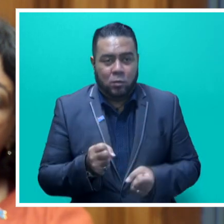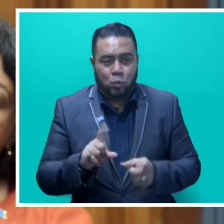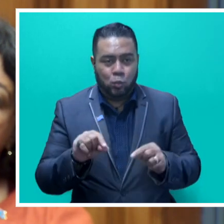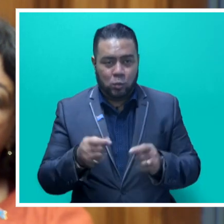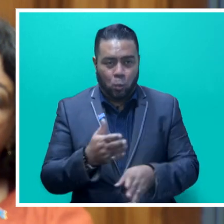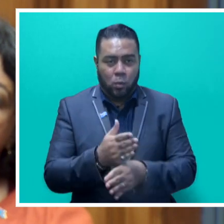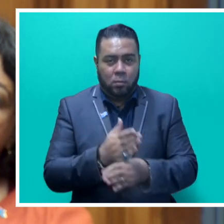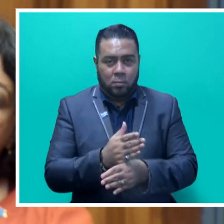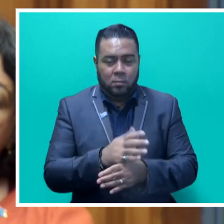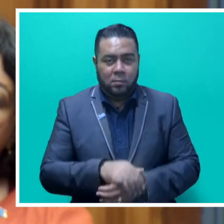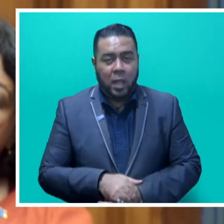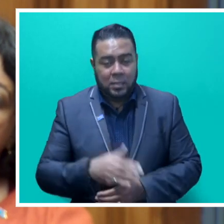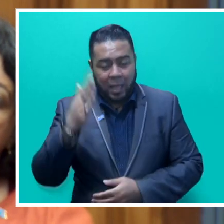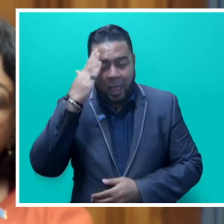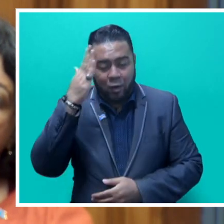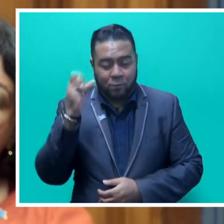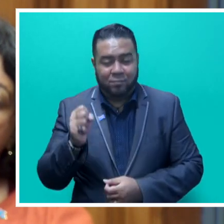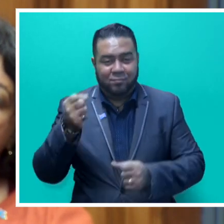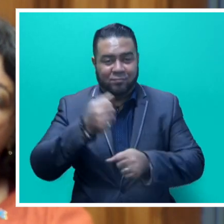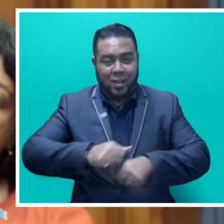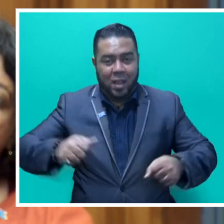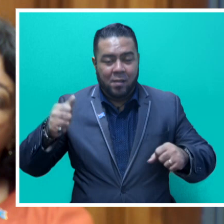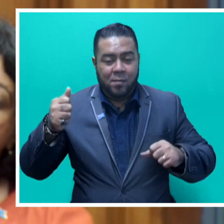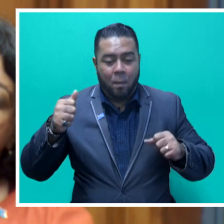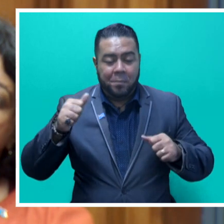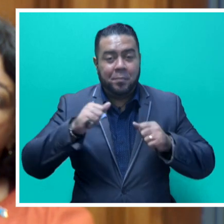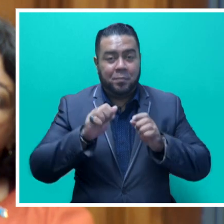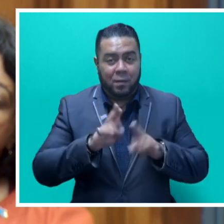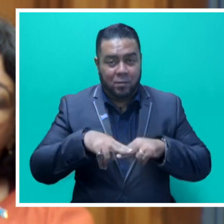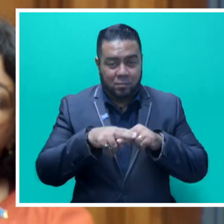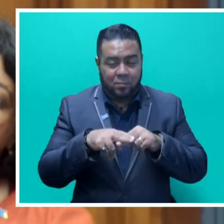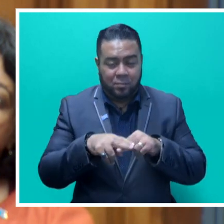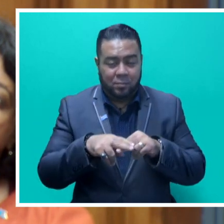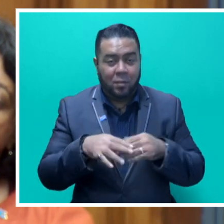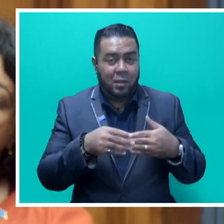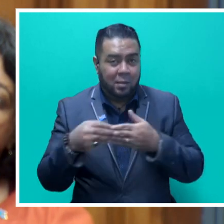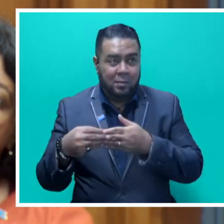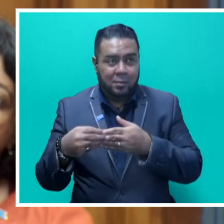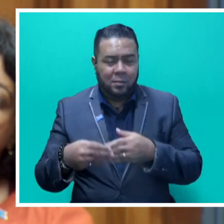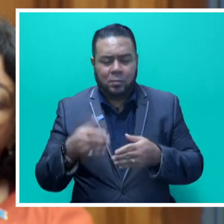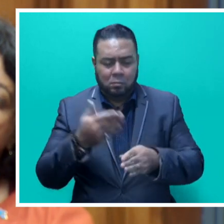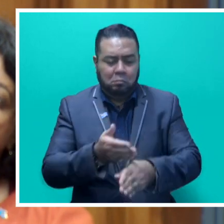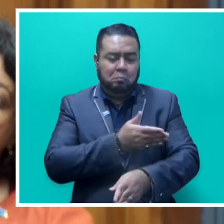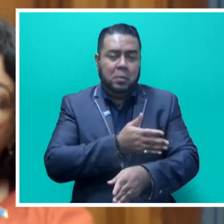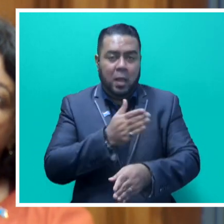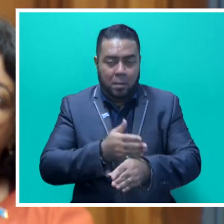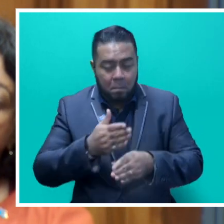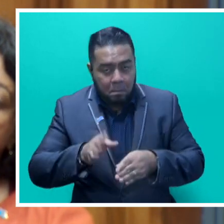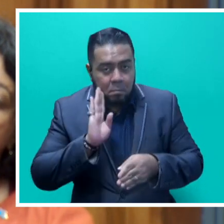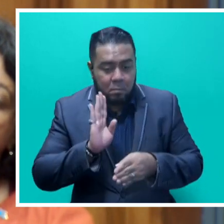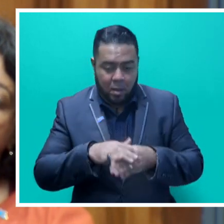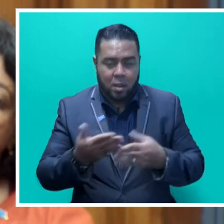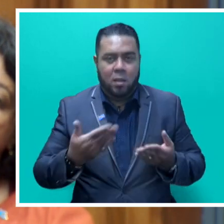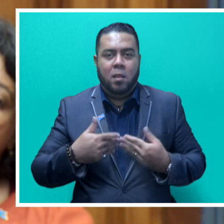himself as head of state in the recent fraught period leading into and immediately after the general election that closed out